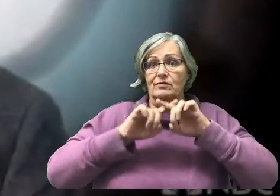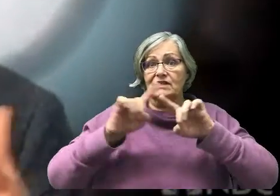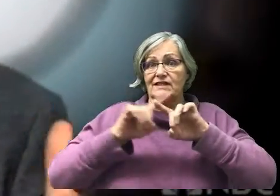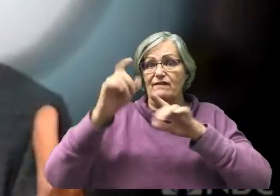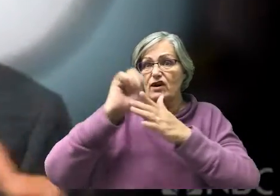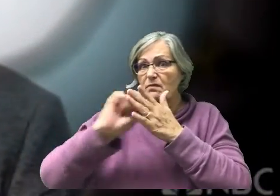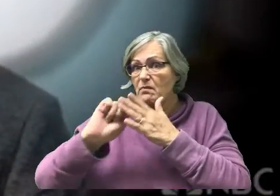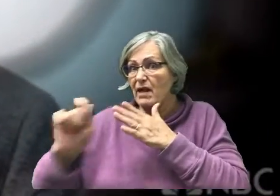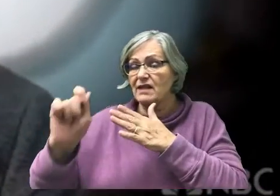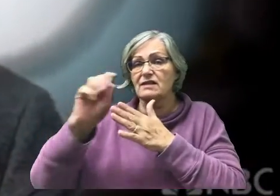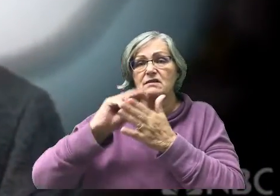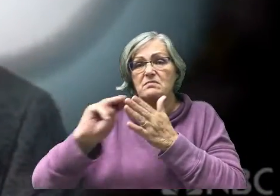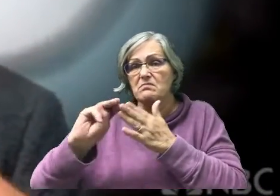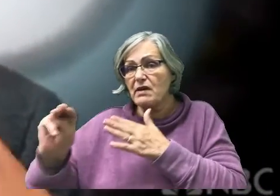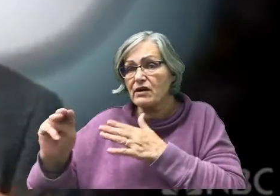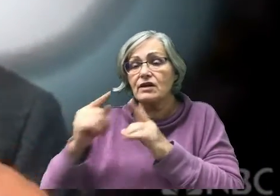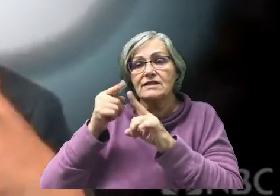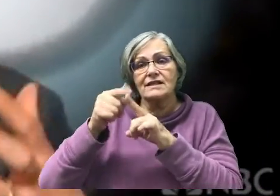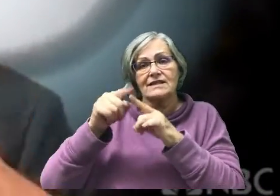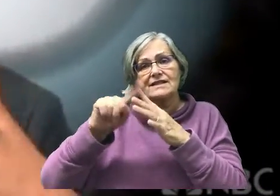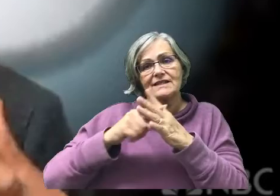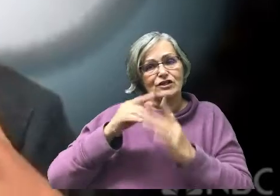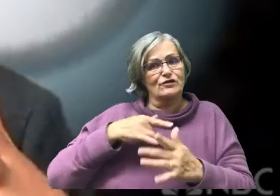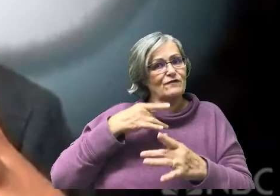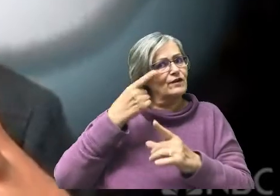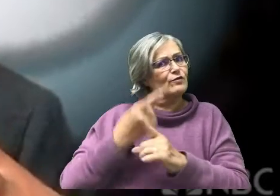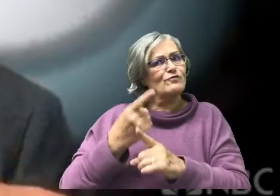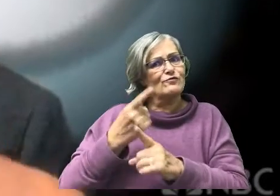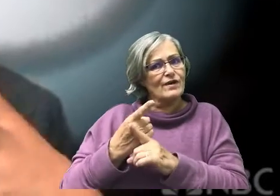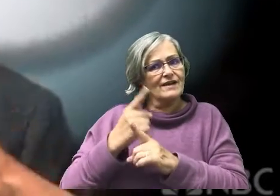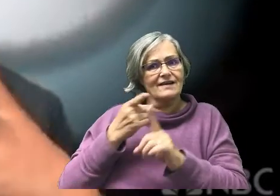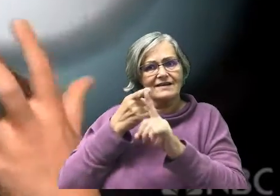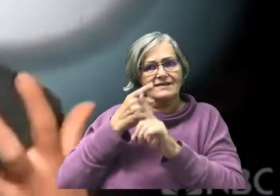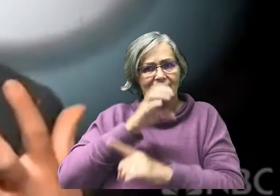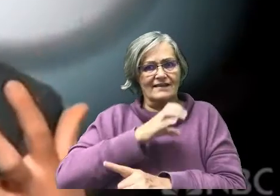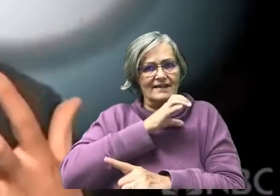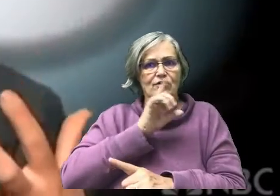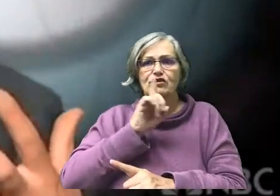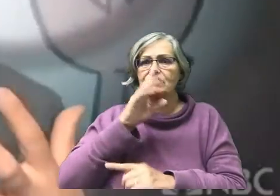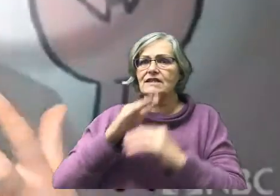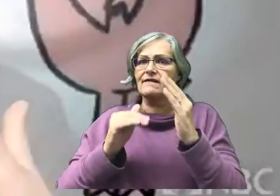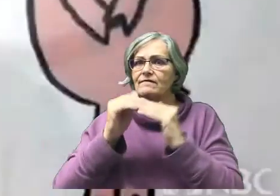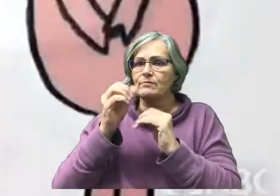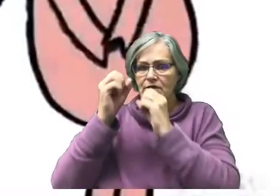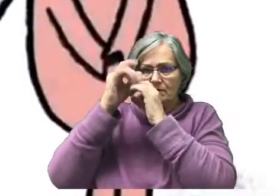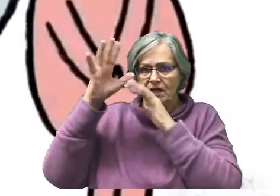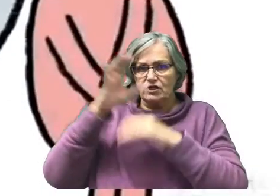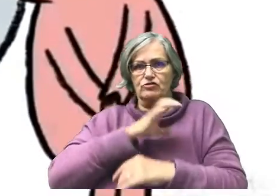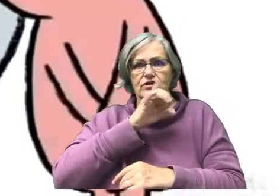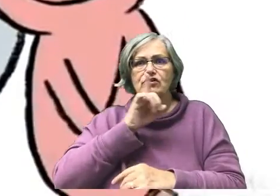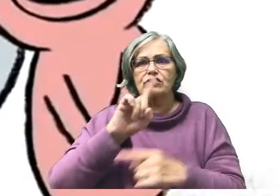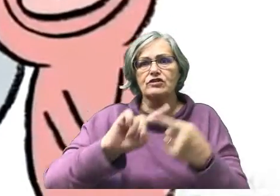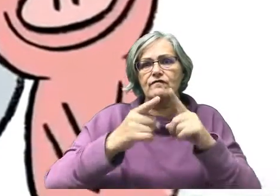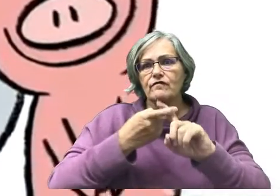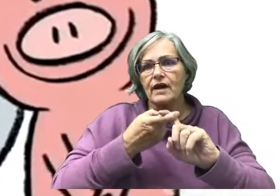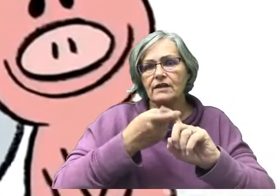experiment with different pencils or pens until, again, it starts to feel right and until the character is comfortable. Imagine your character